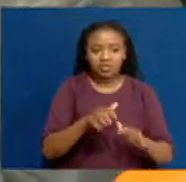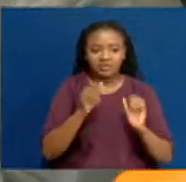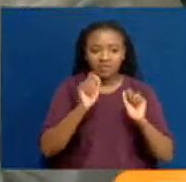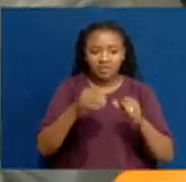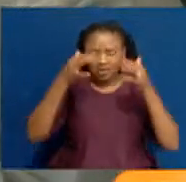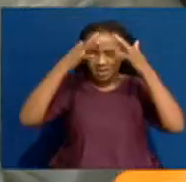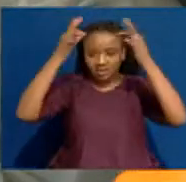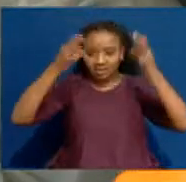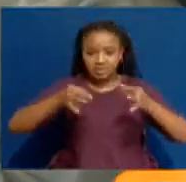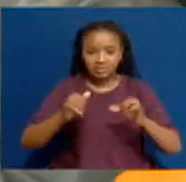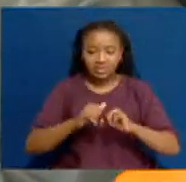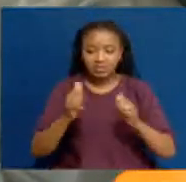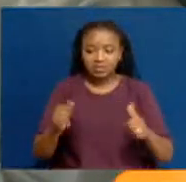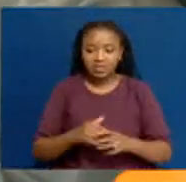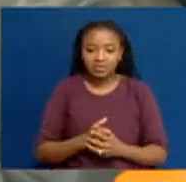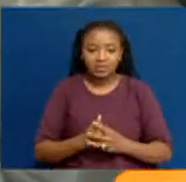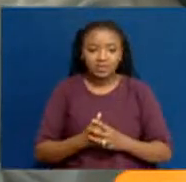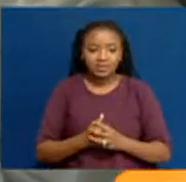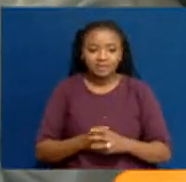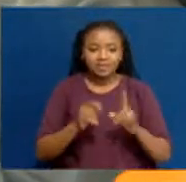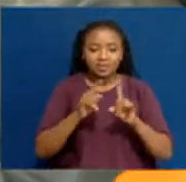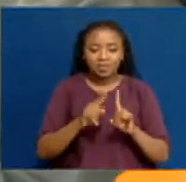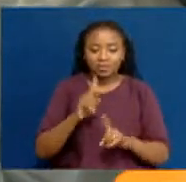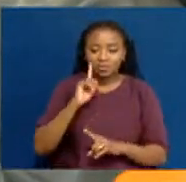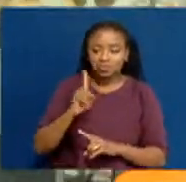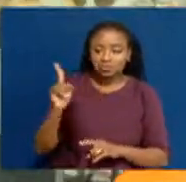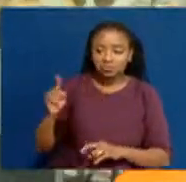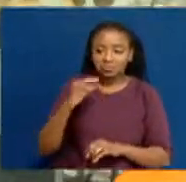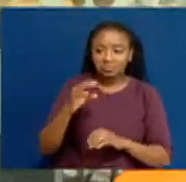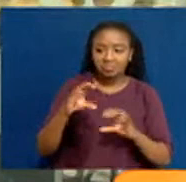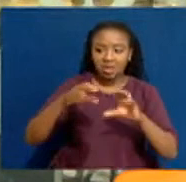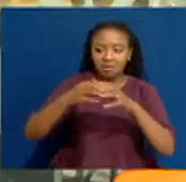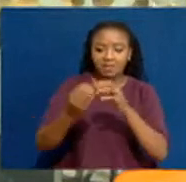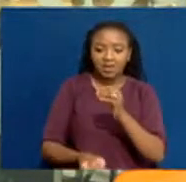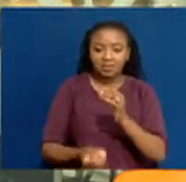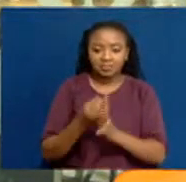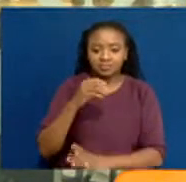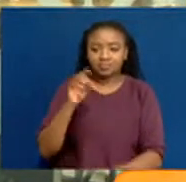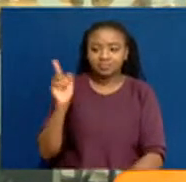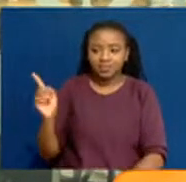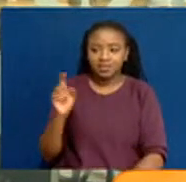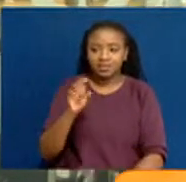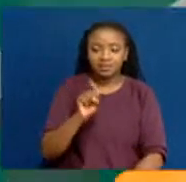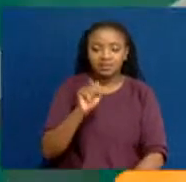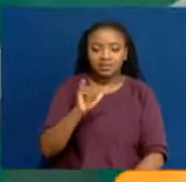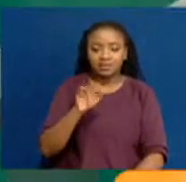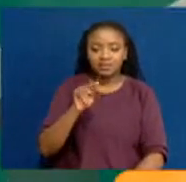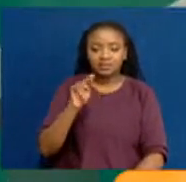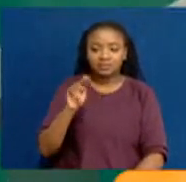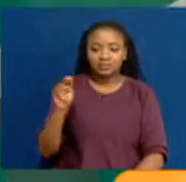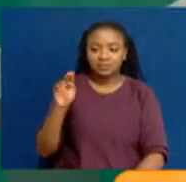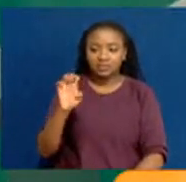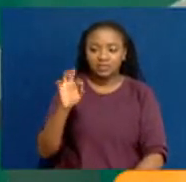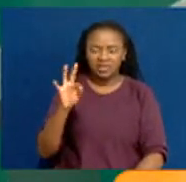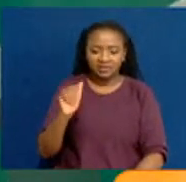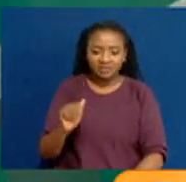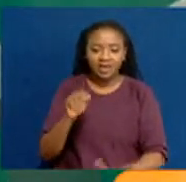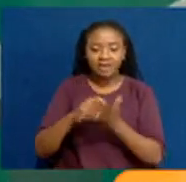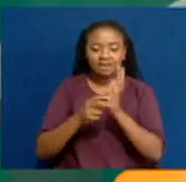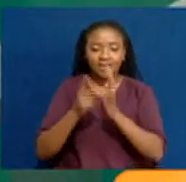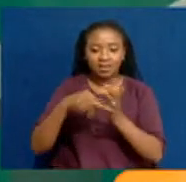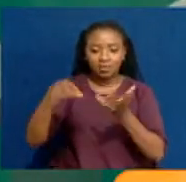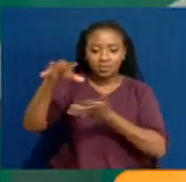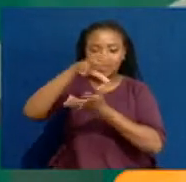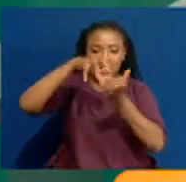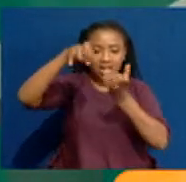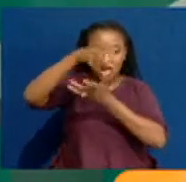As a result, the company Sinefa was born. Sinefa first is a Greek word that means cloud. We provide smart greenhouses, drip